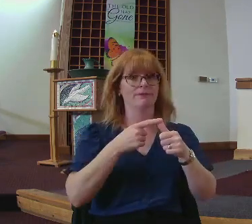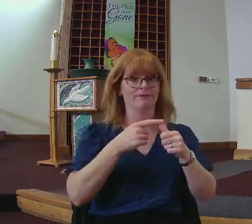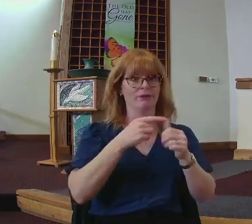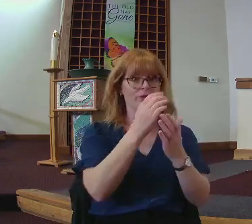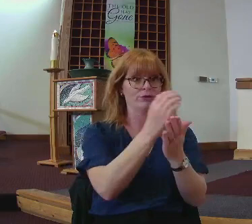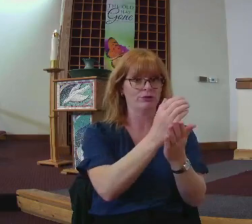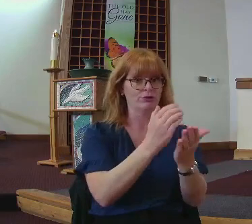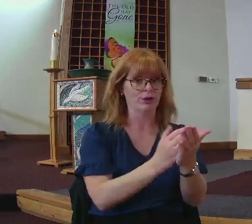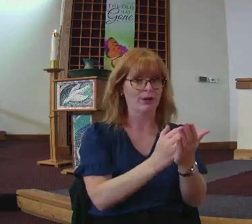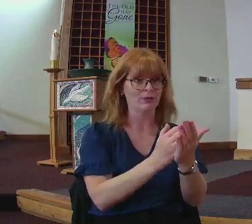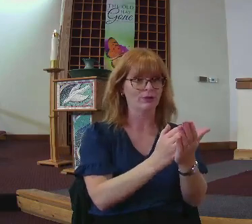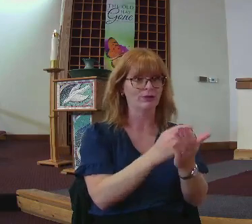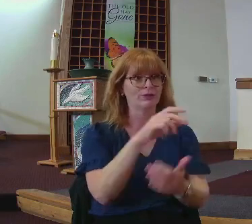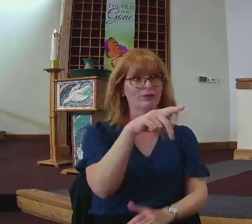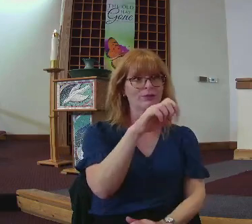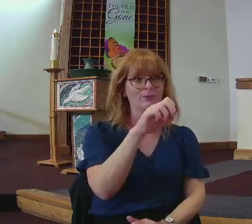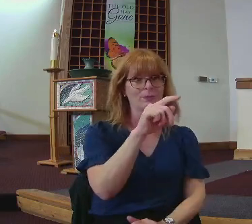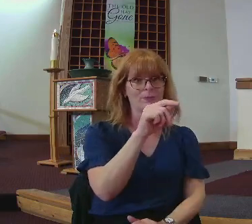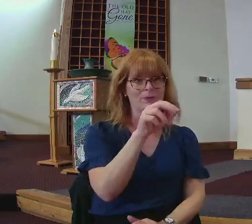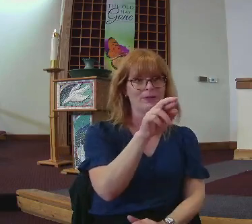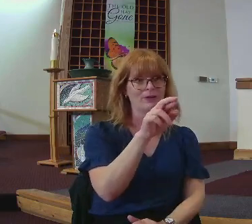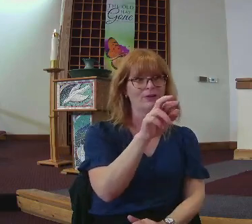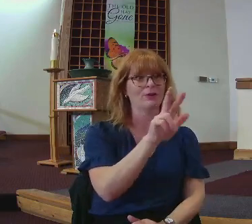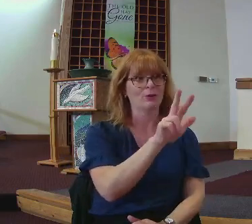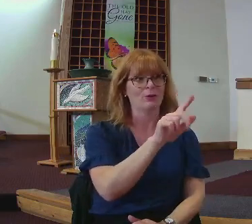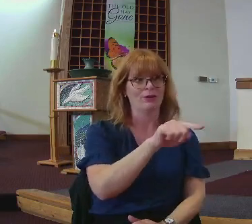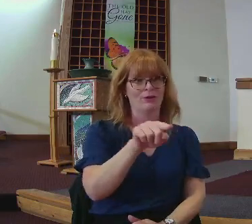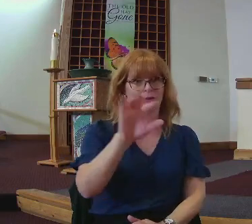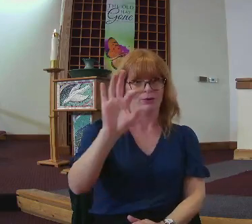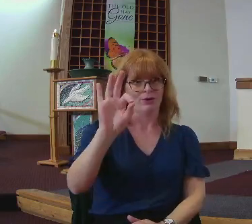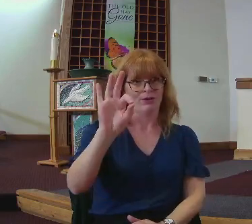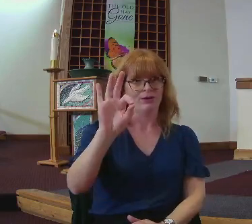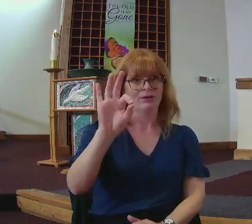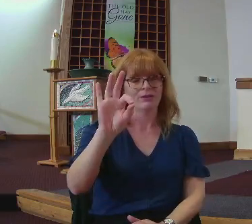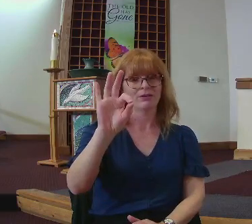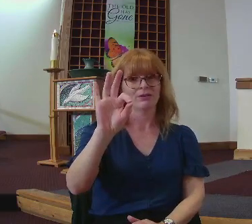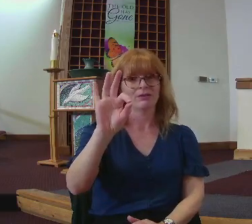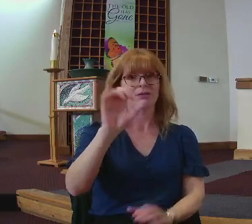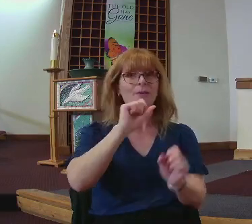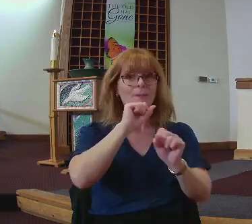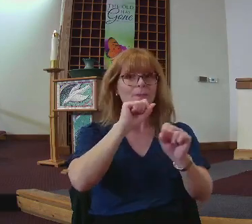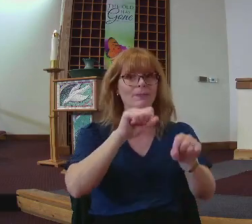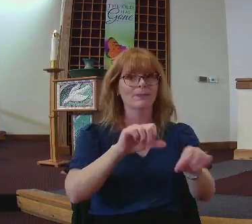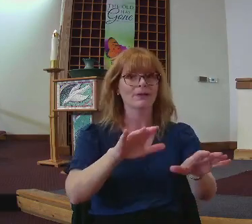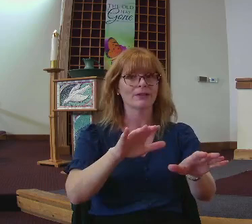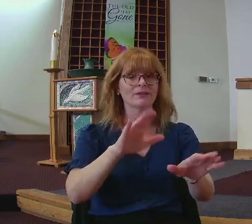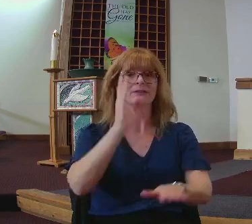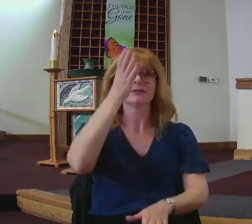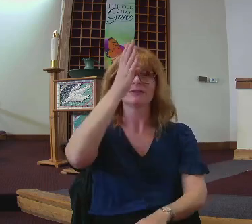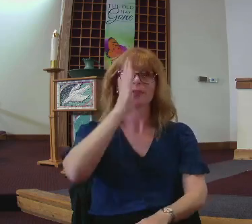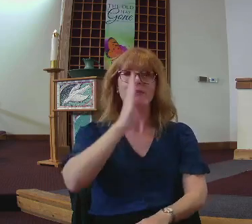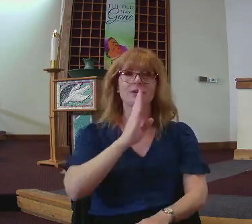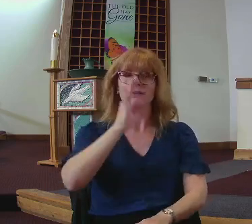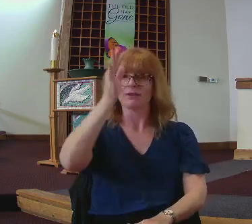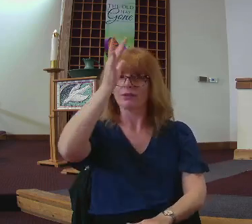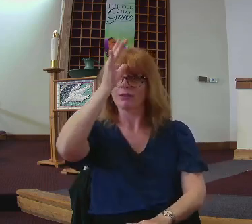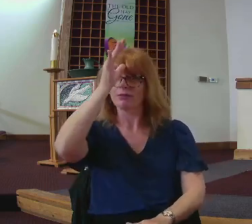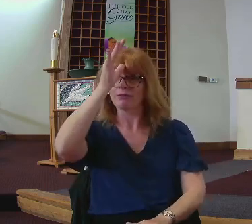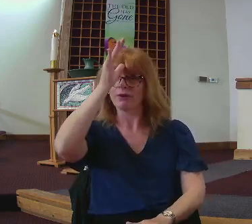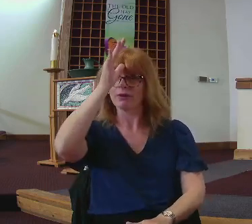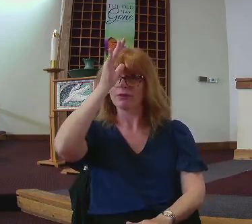chapter of Peter, verses 3 to 9. Blessed be the God and Father of our